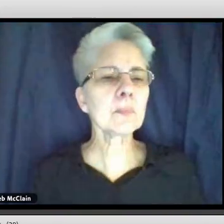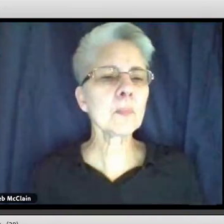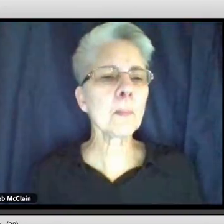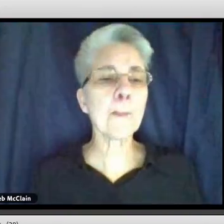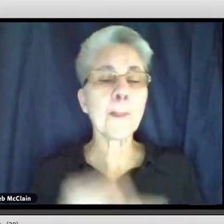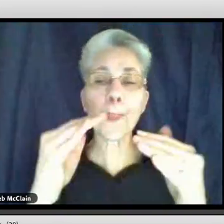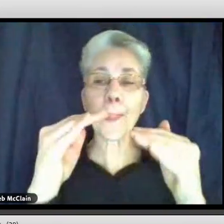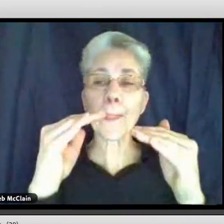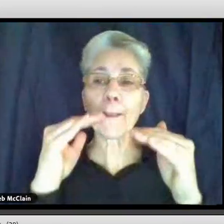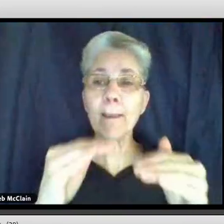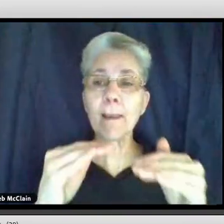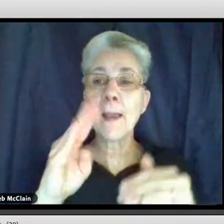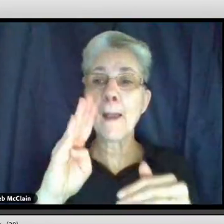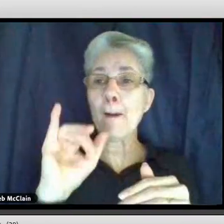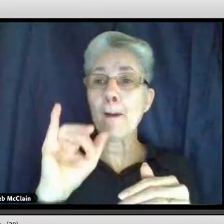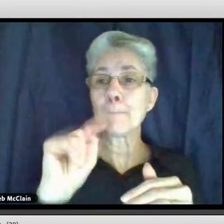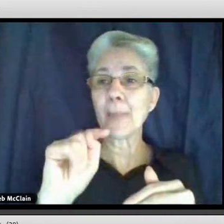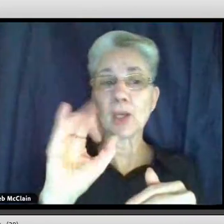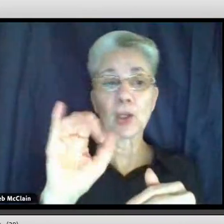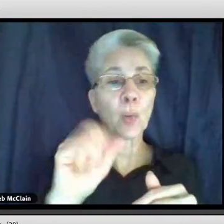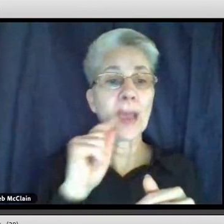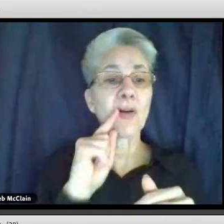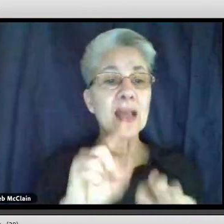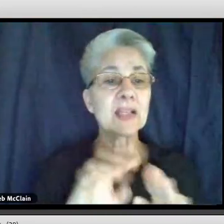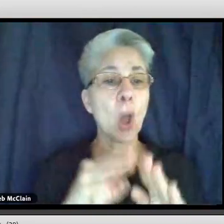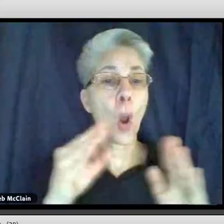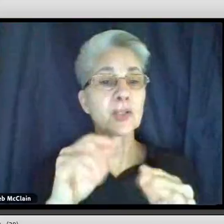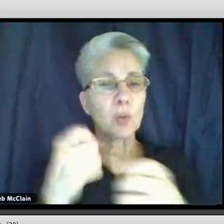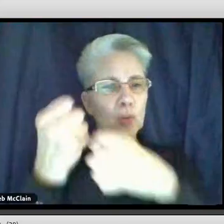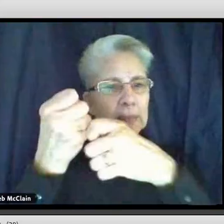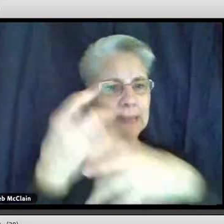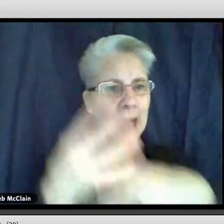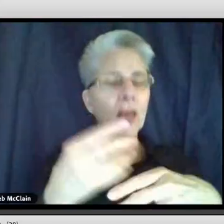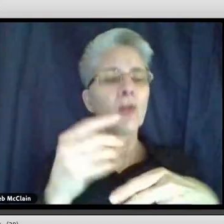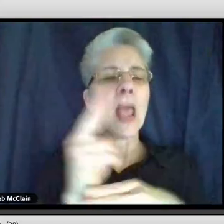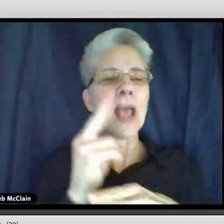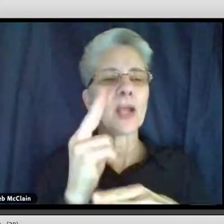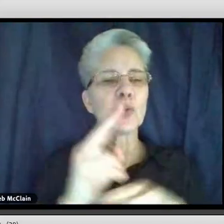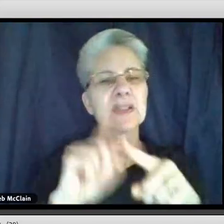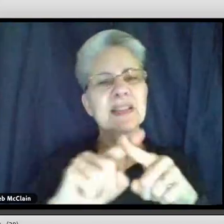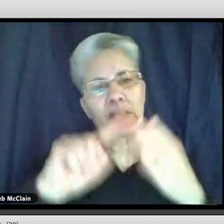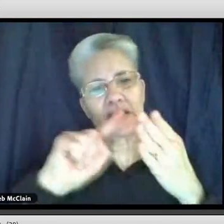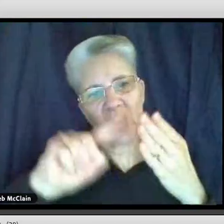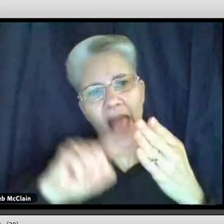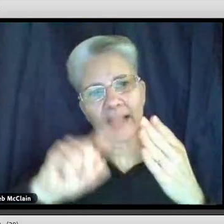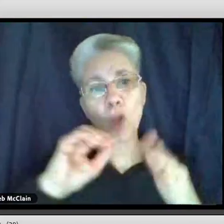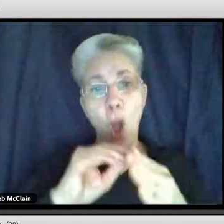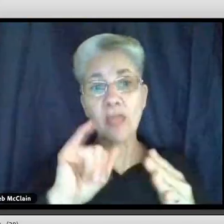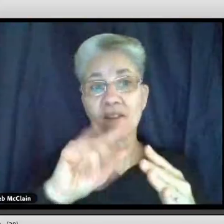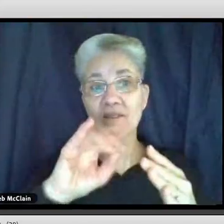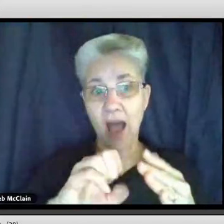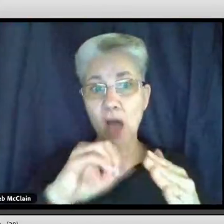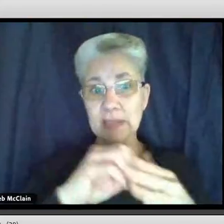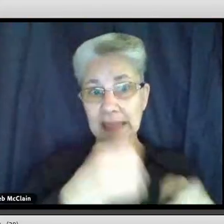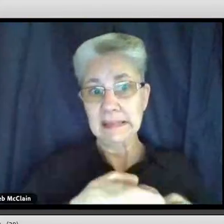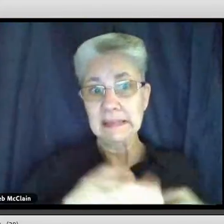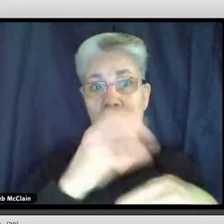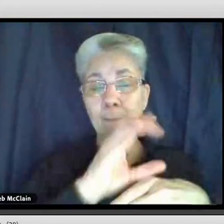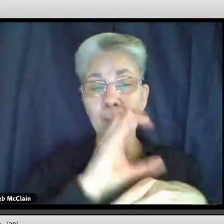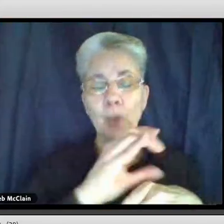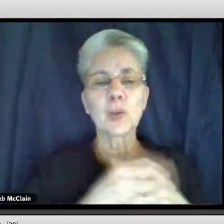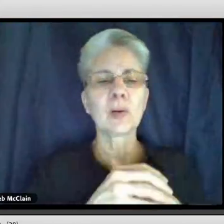BitCurator is a suite of open source tools that you can download and use to run different checks on your digital files. It does some of the